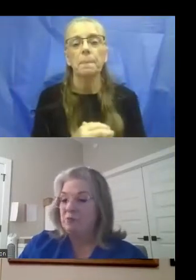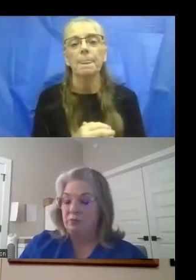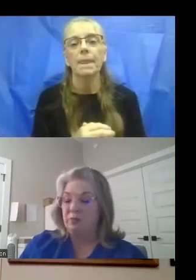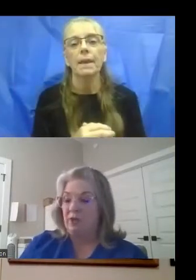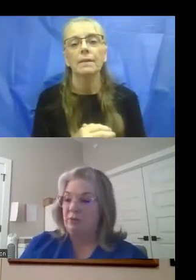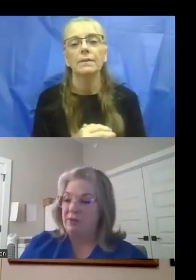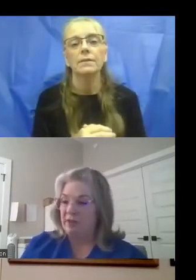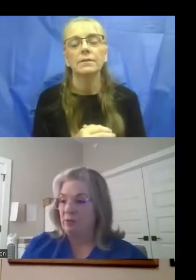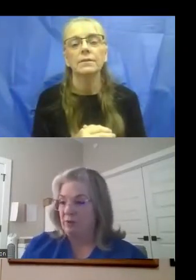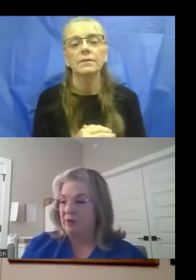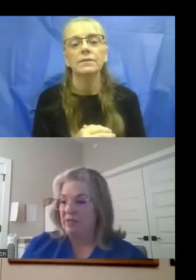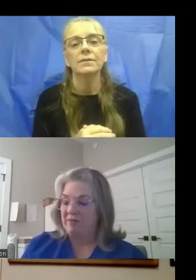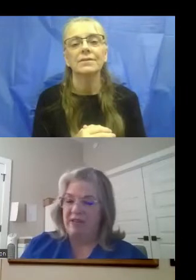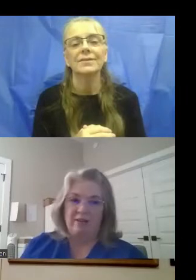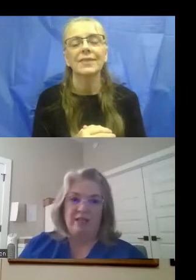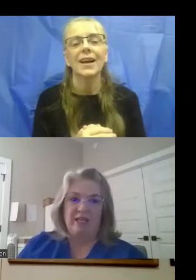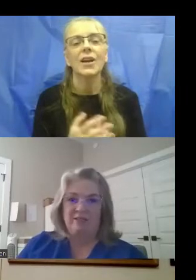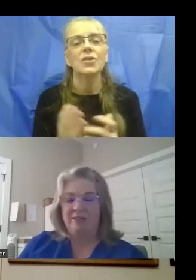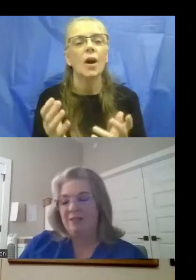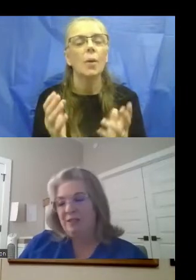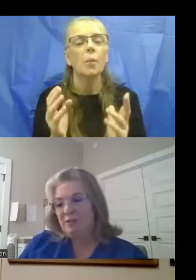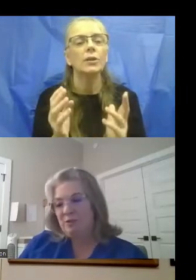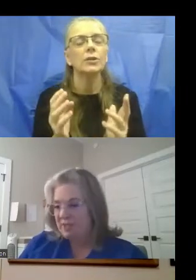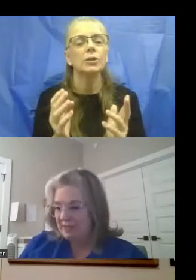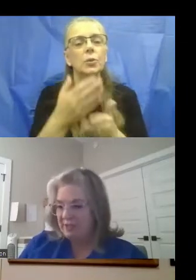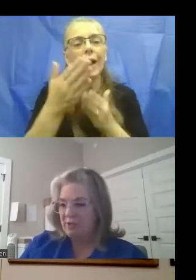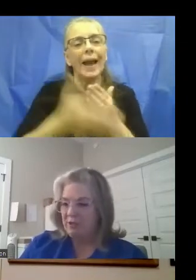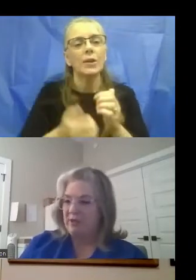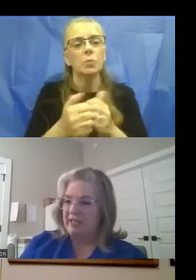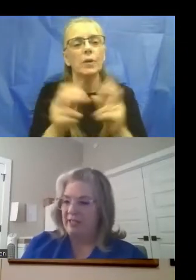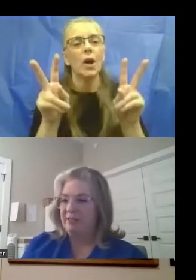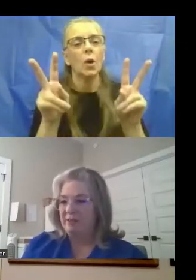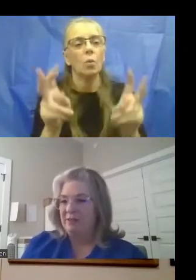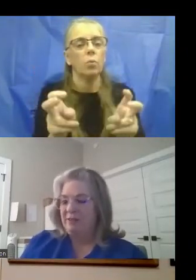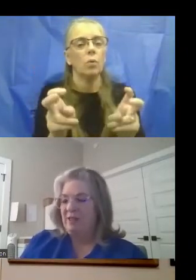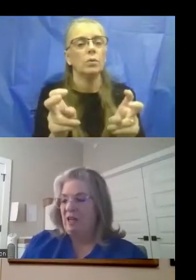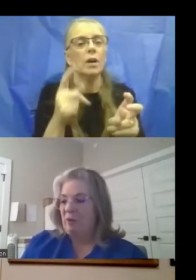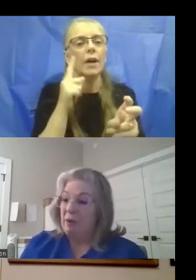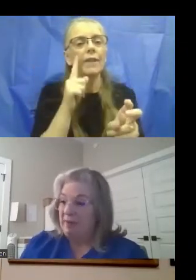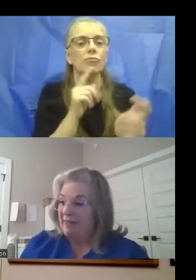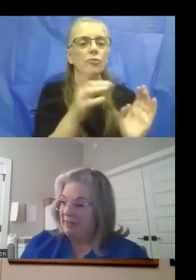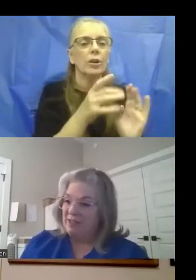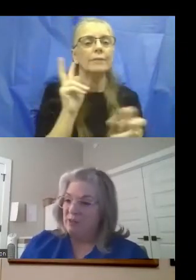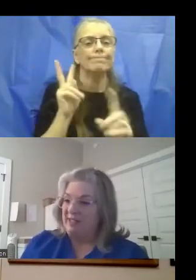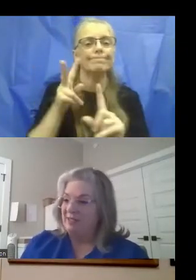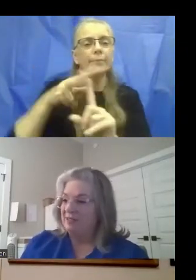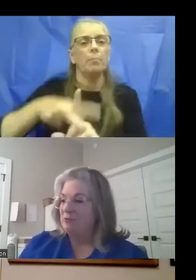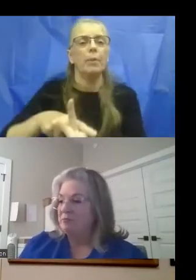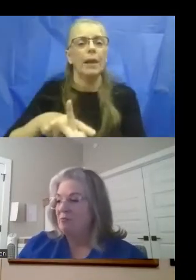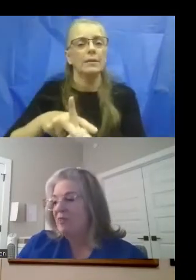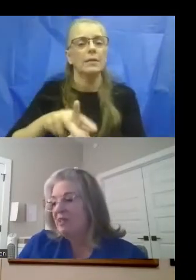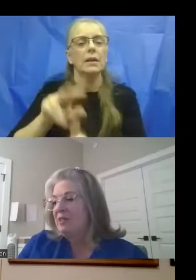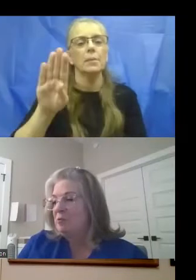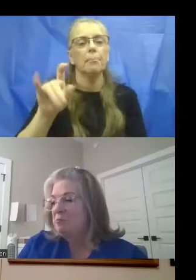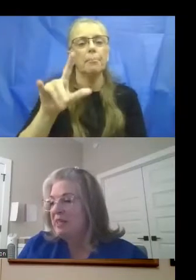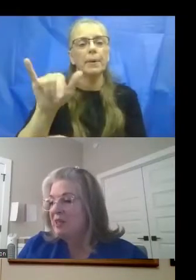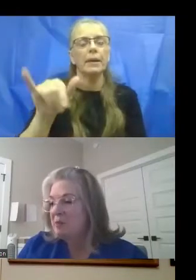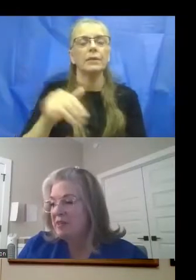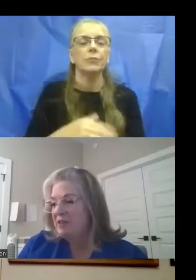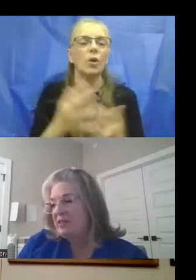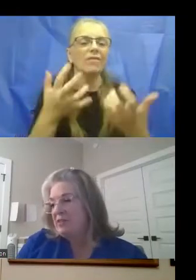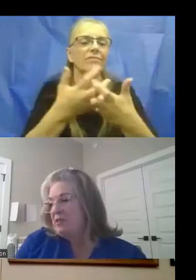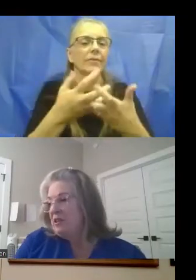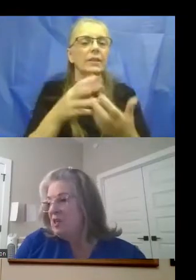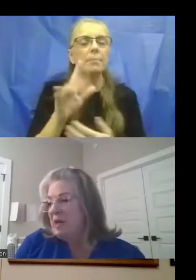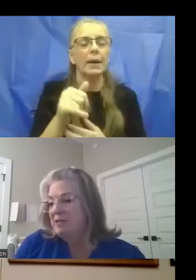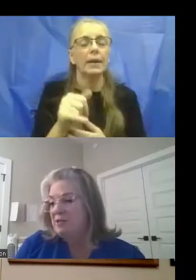leave her with a quote that I found that is particularly about Bailey to me. Being a